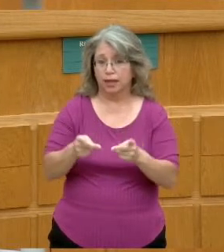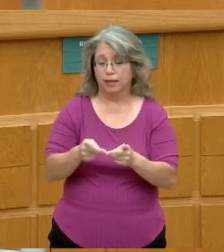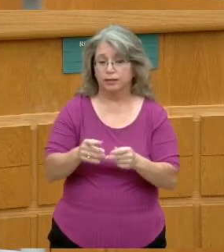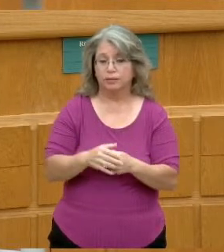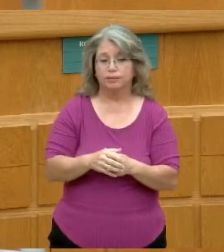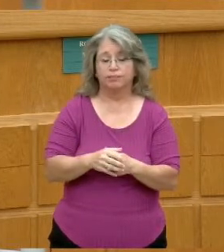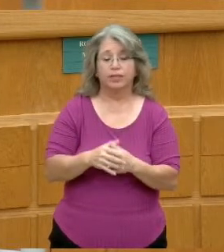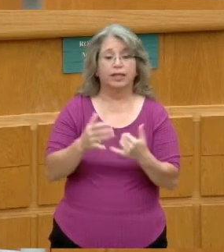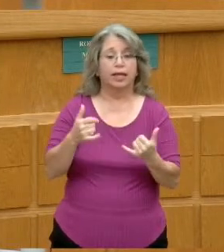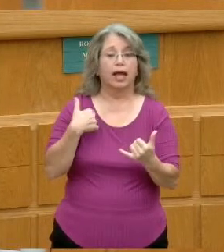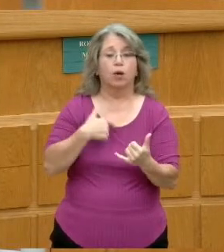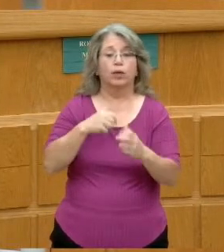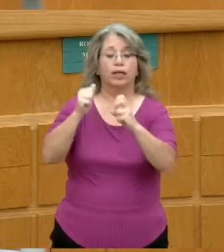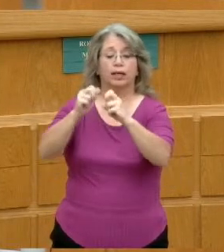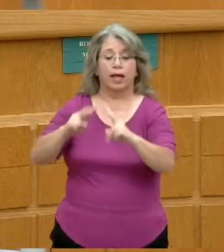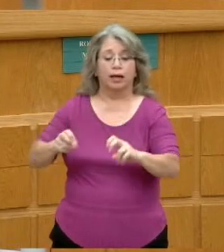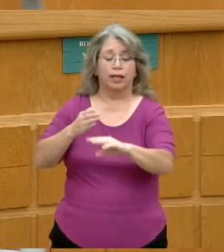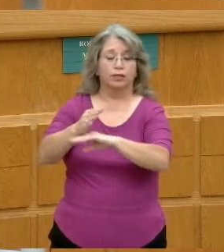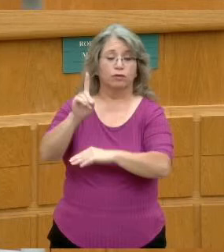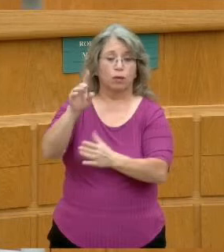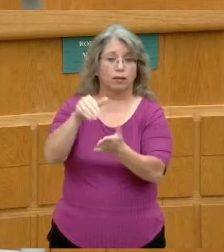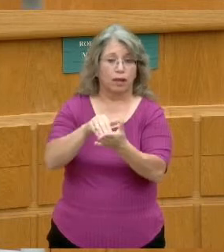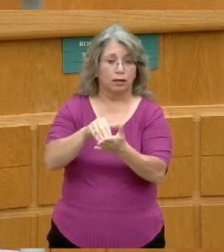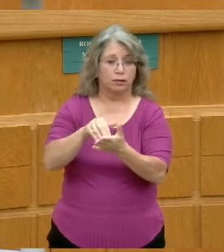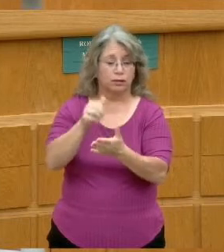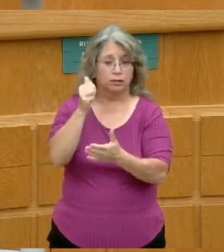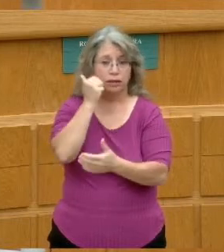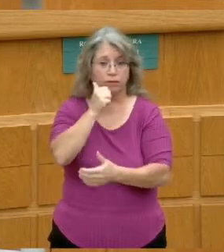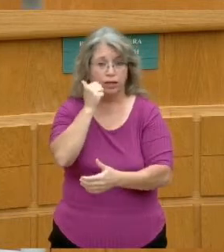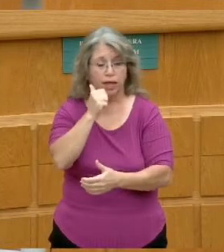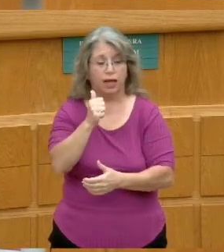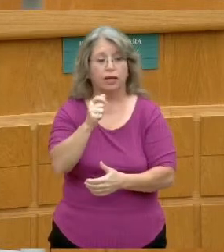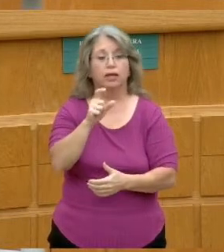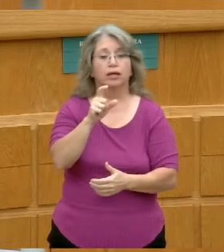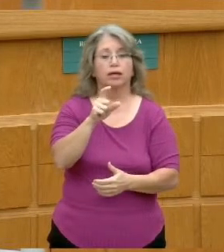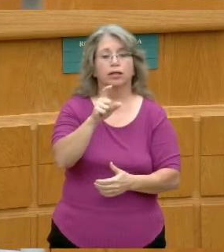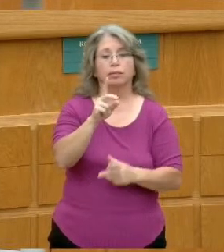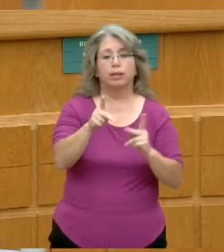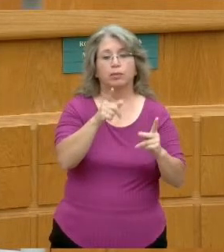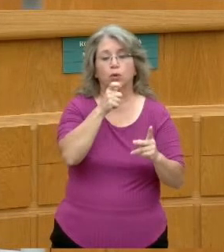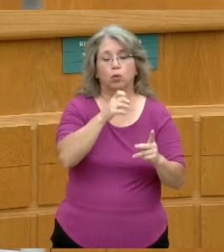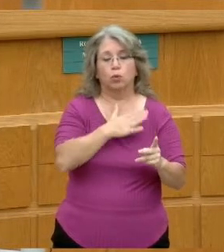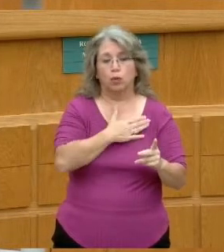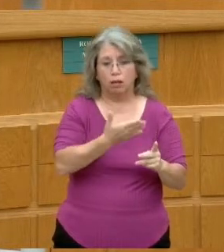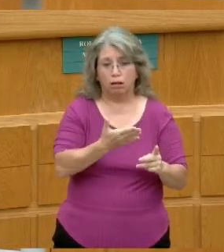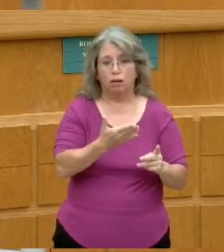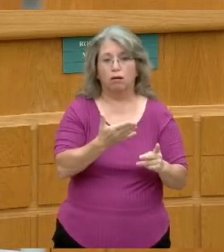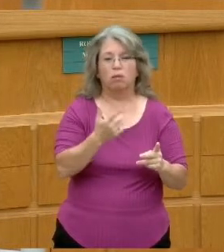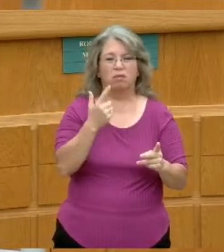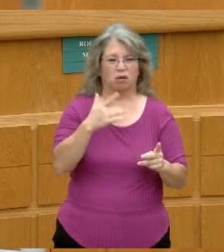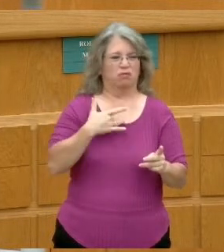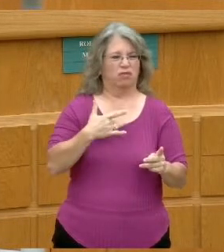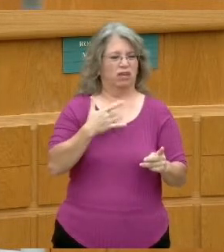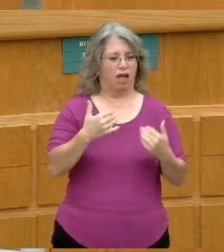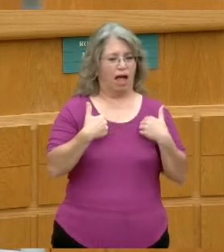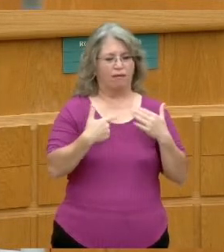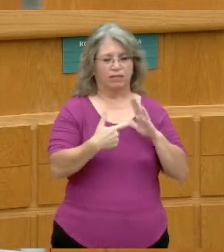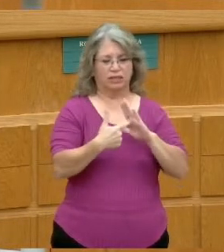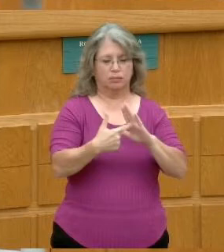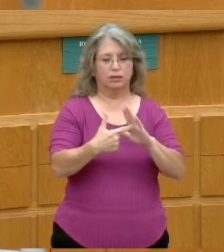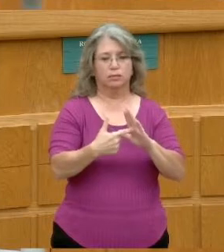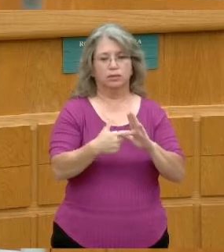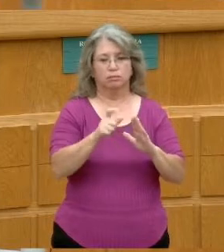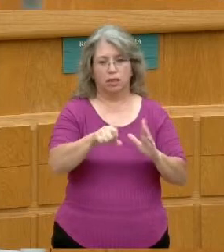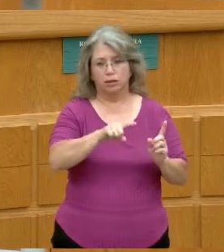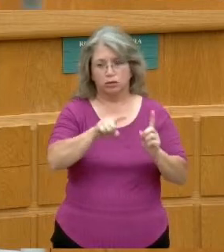a day, we have to have persons that are willing and think they might have symptoms or want to get tested. And so Annette will talk about that